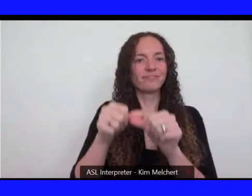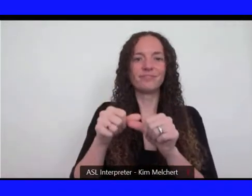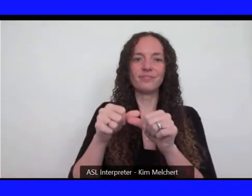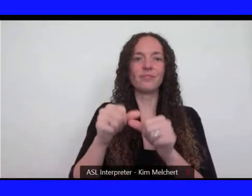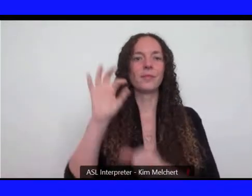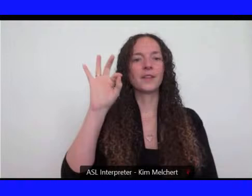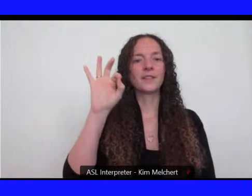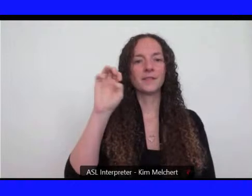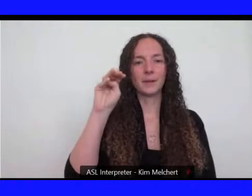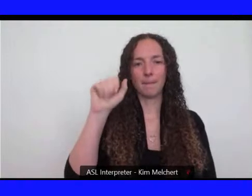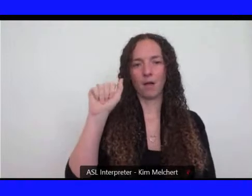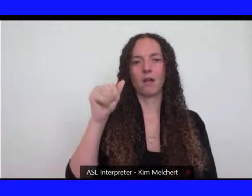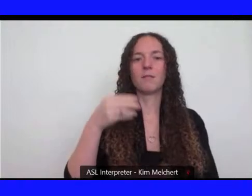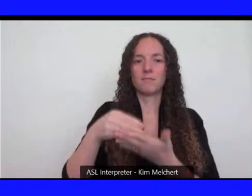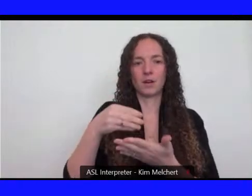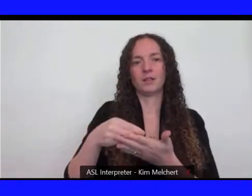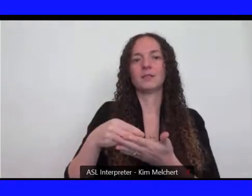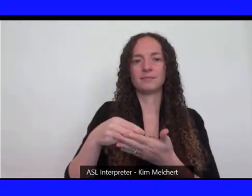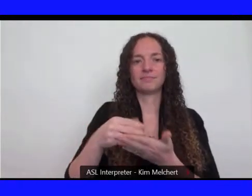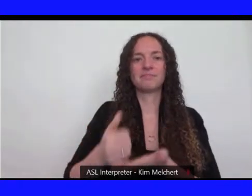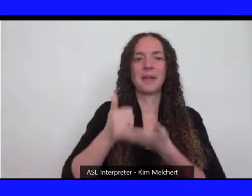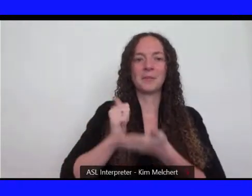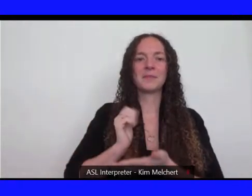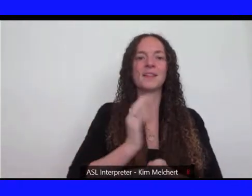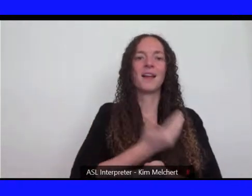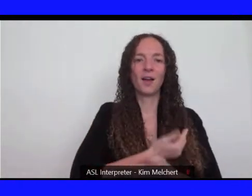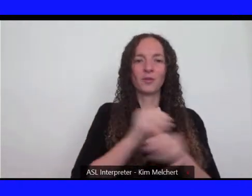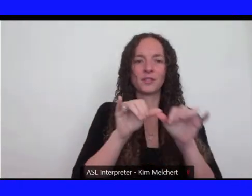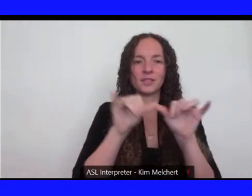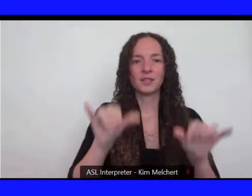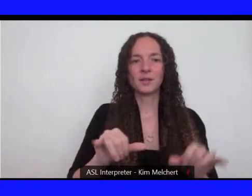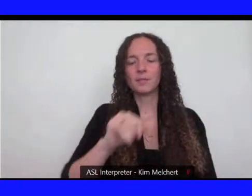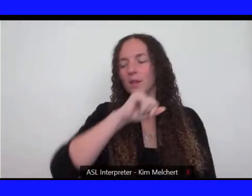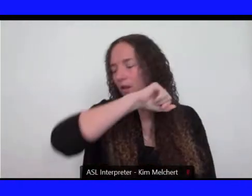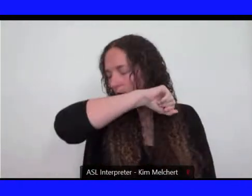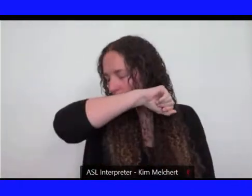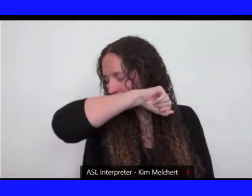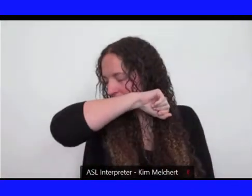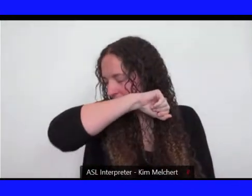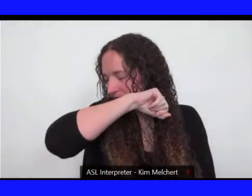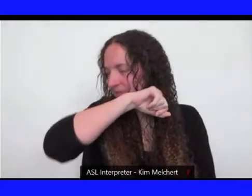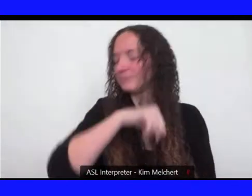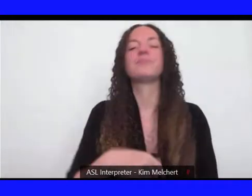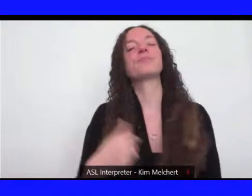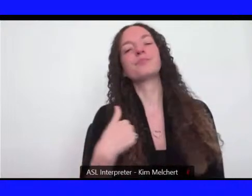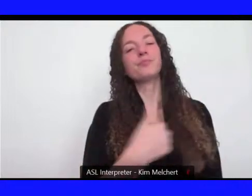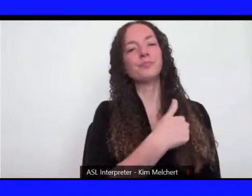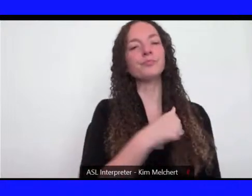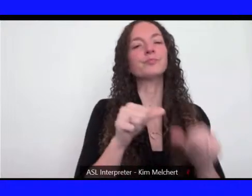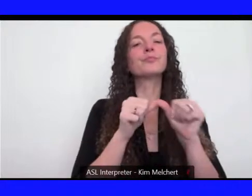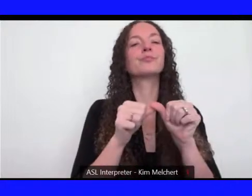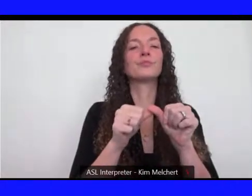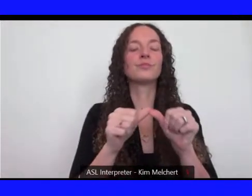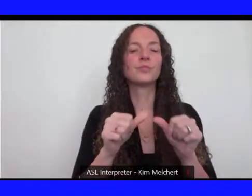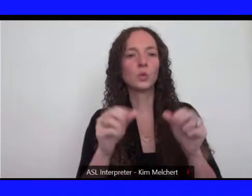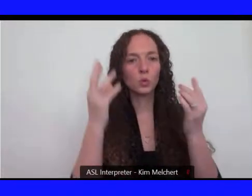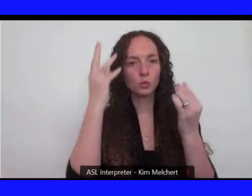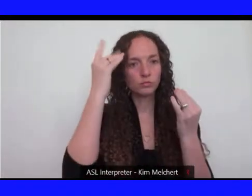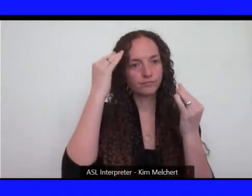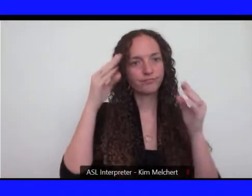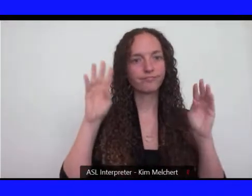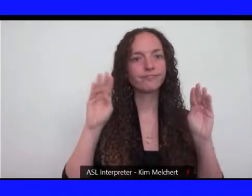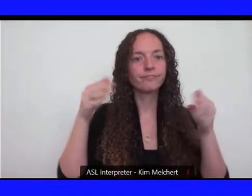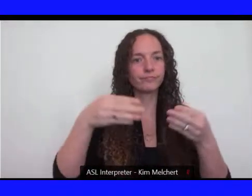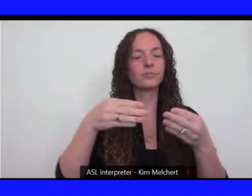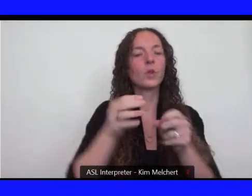the CMS leaders, particularly CMMI, excuse me, on items that are important to us: social determinants of health,